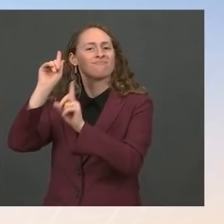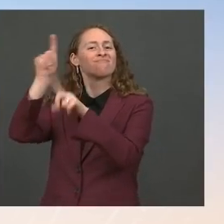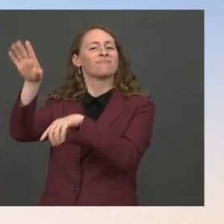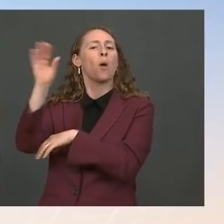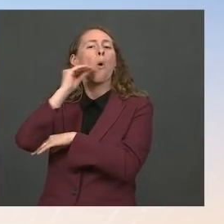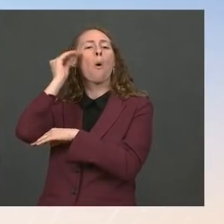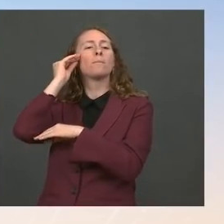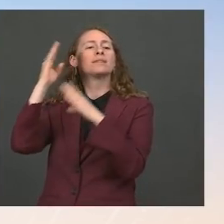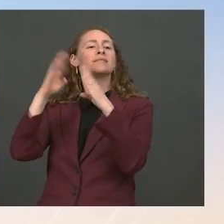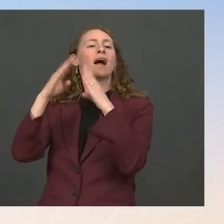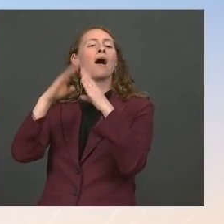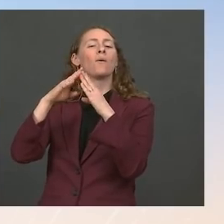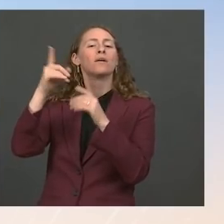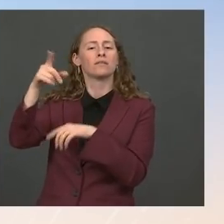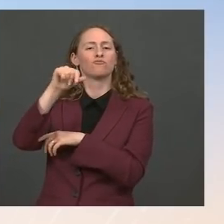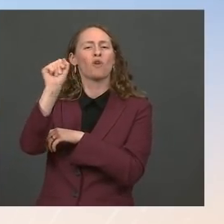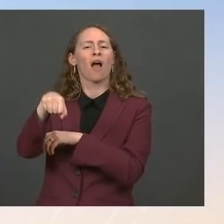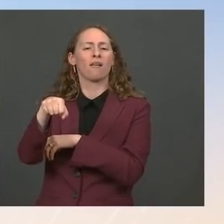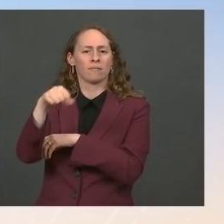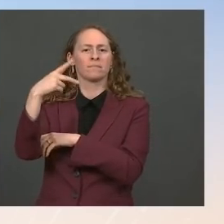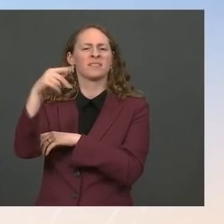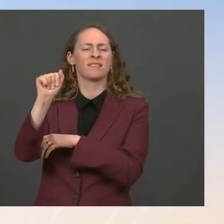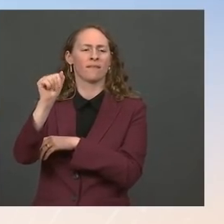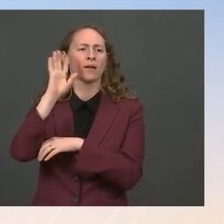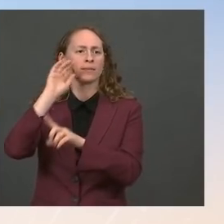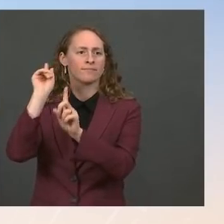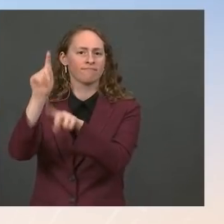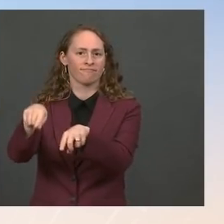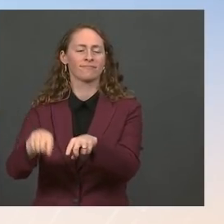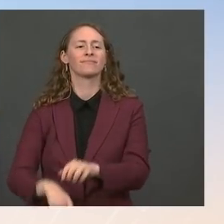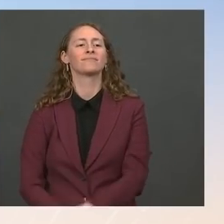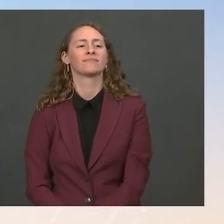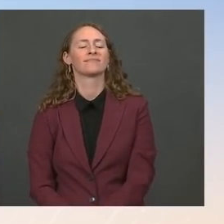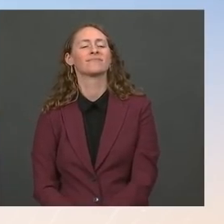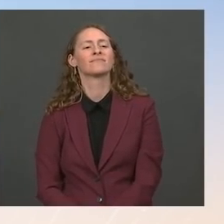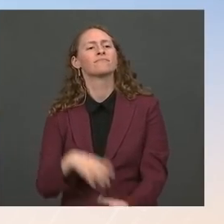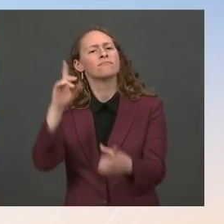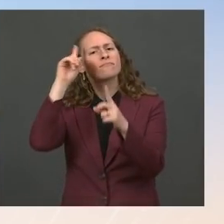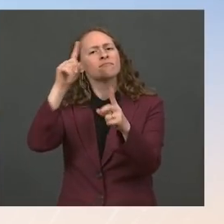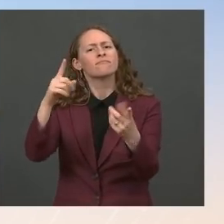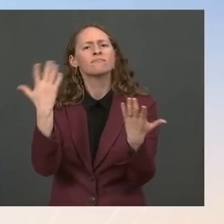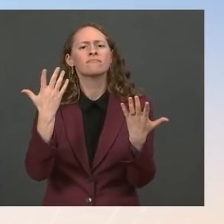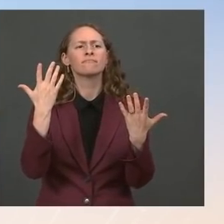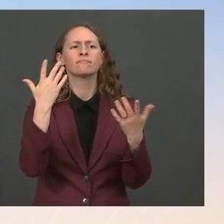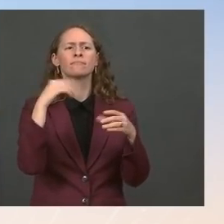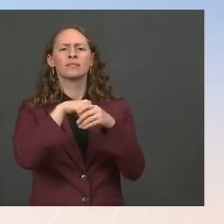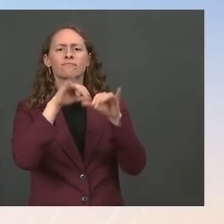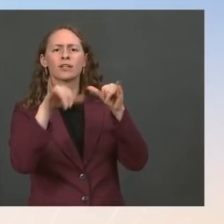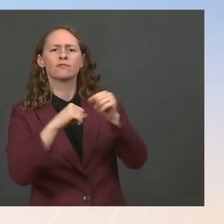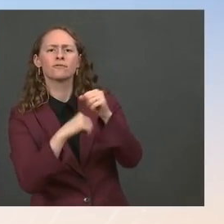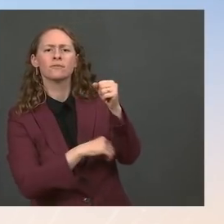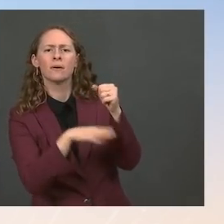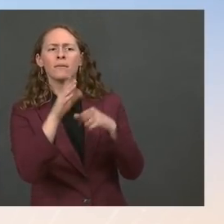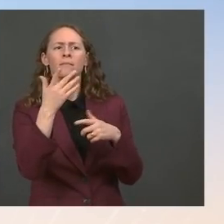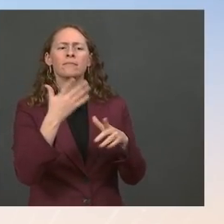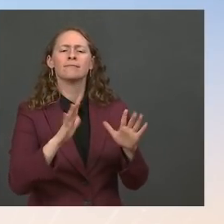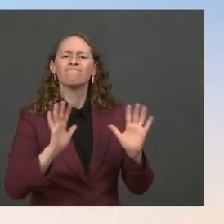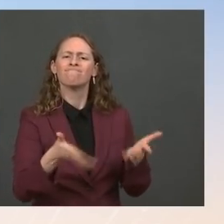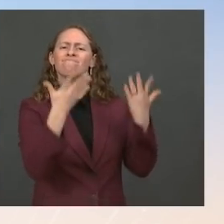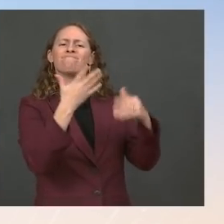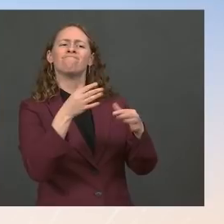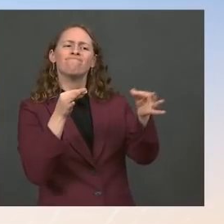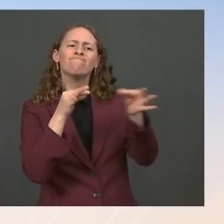Pennsylvania, to highlight the need for his bipartisan infrastructure deal and Build Back Better agenda. He will talk about growing up in Scranton and the